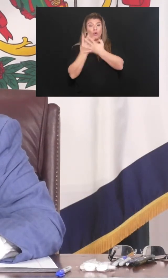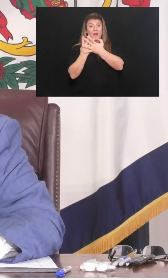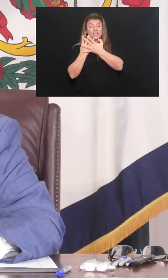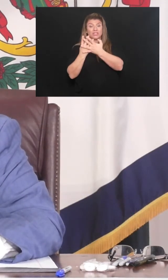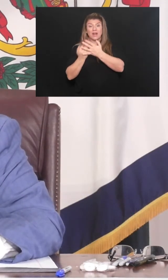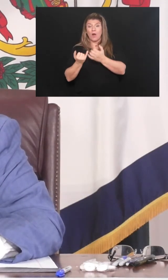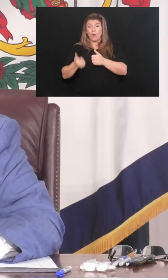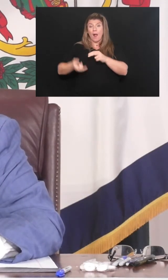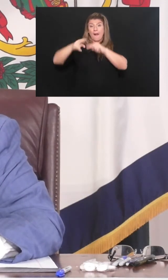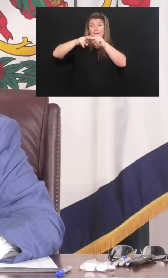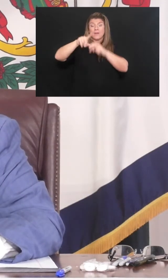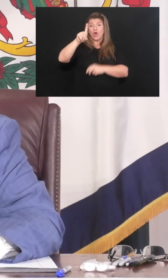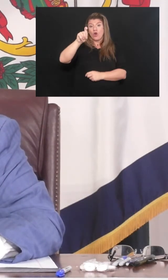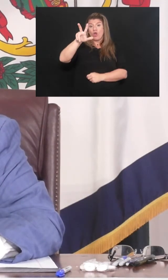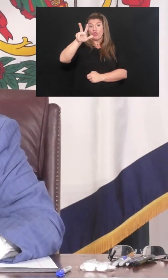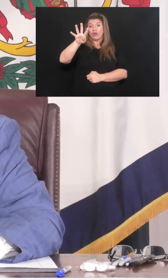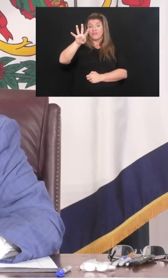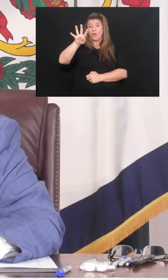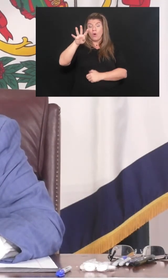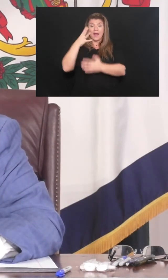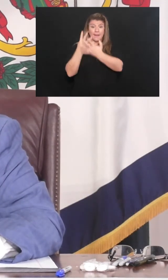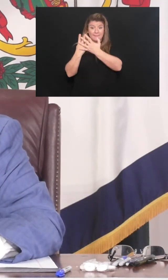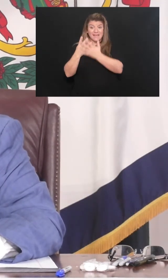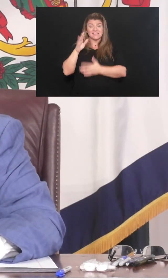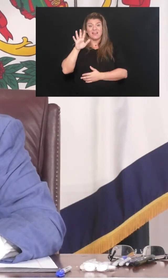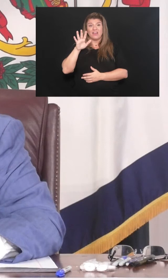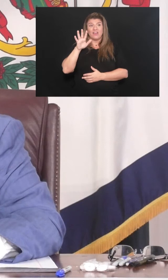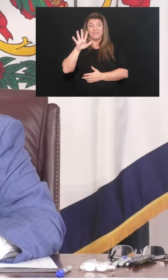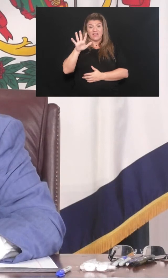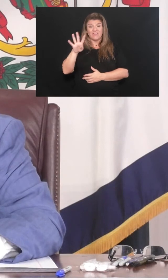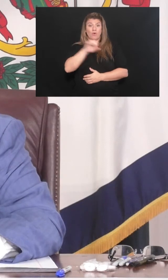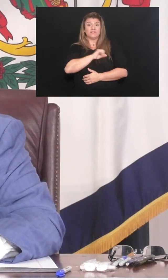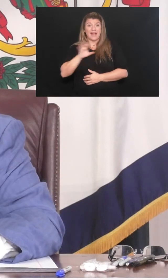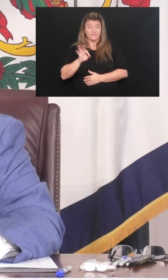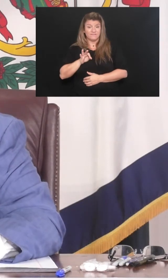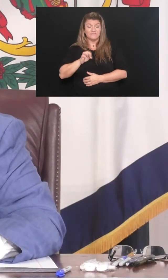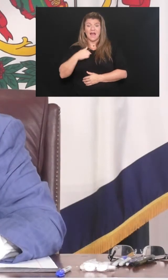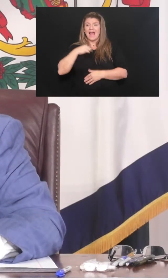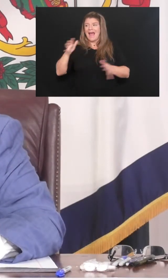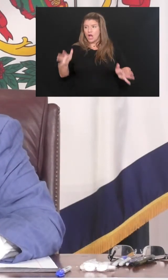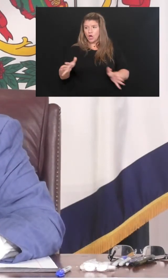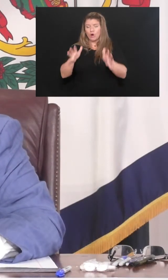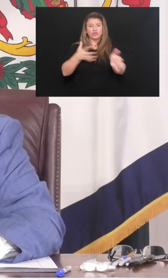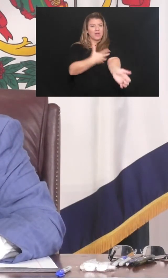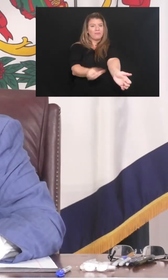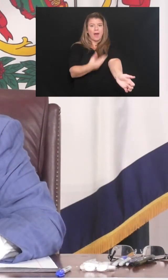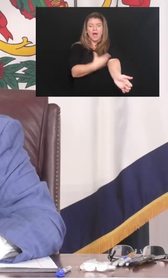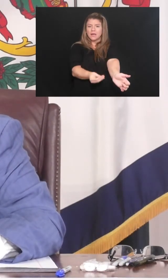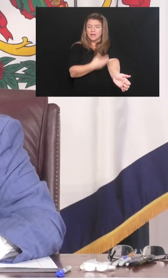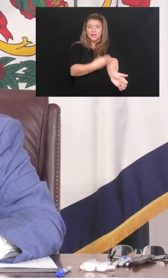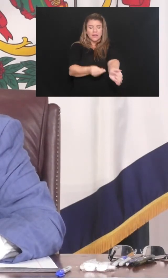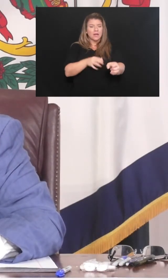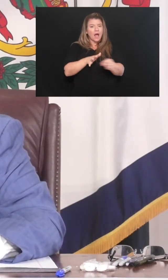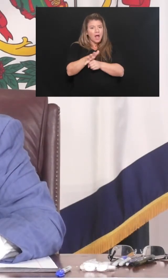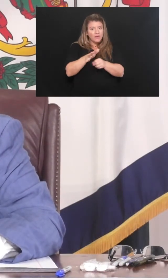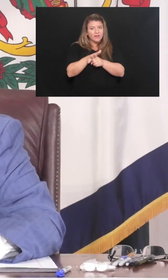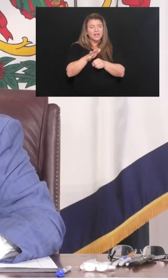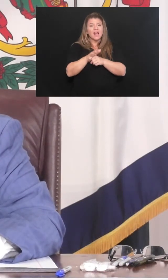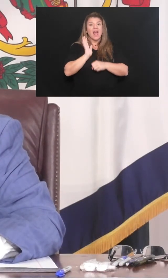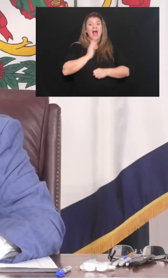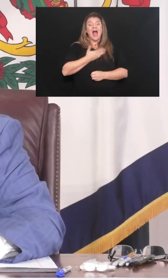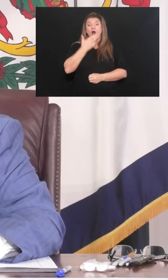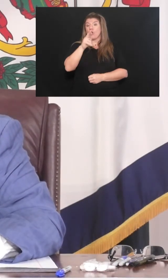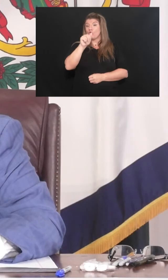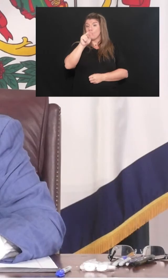to 134 inmates and 58 staff. I encourage you about giving blood all the time. Our grand